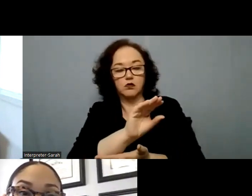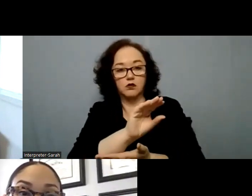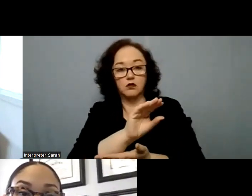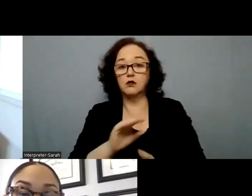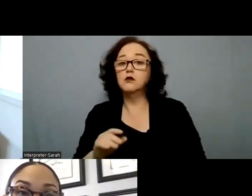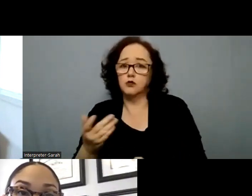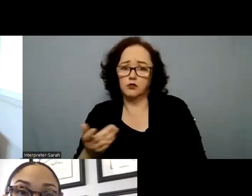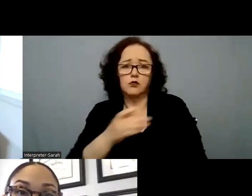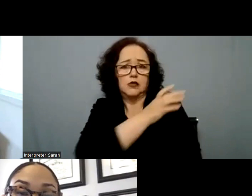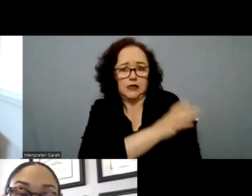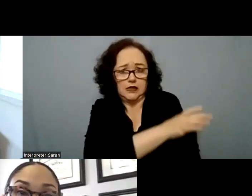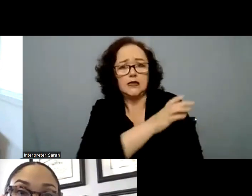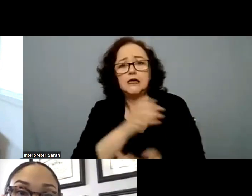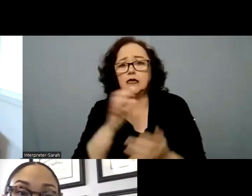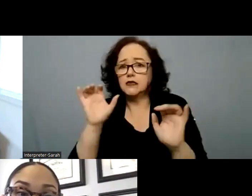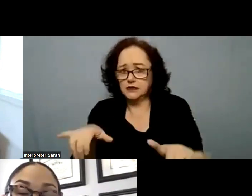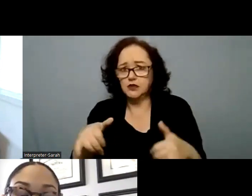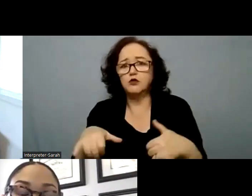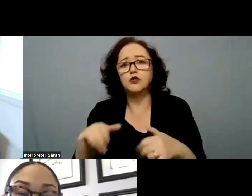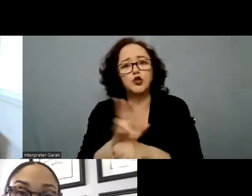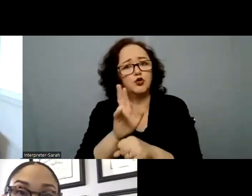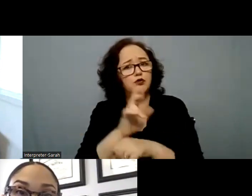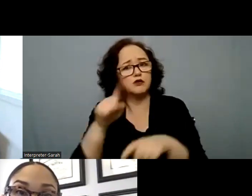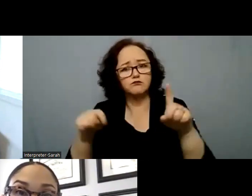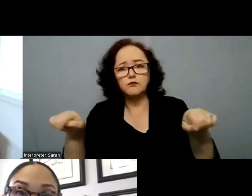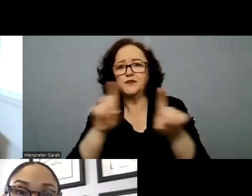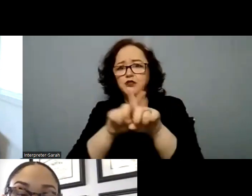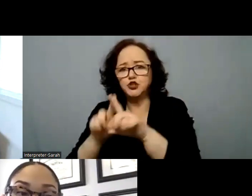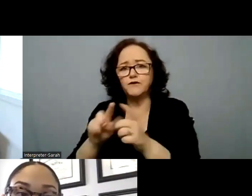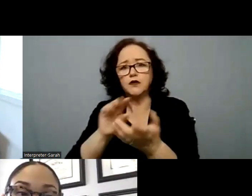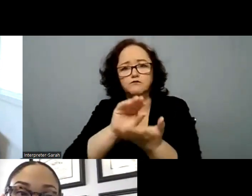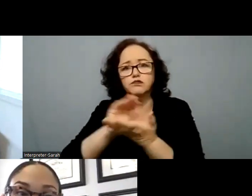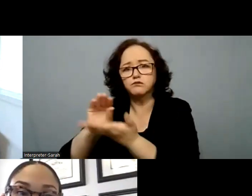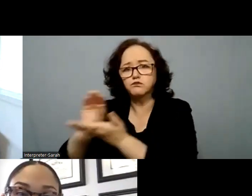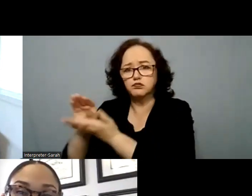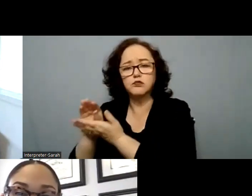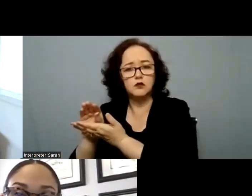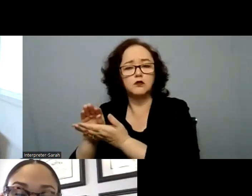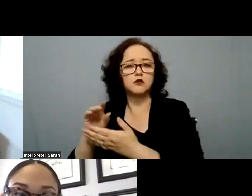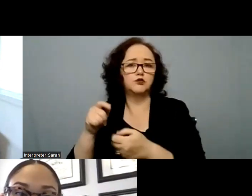a wide variety of other funds to provide care to.